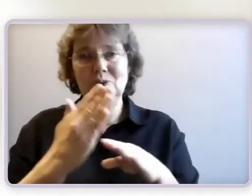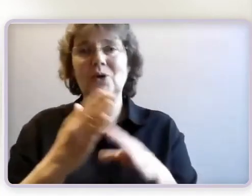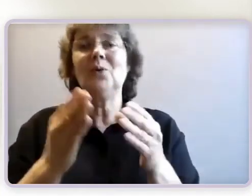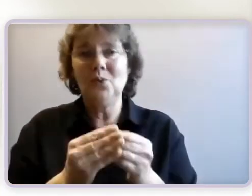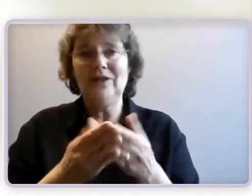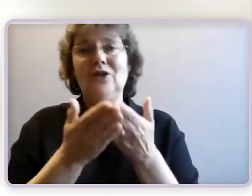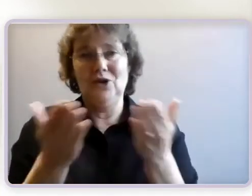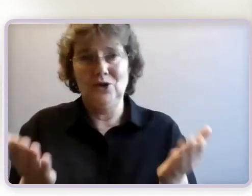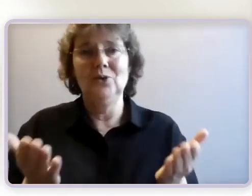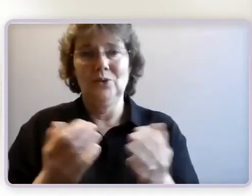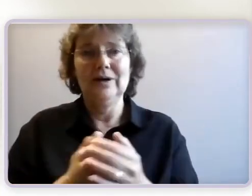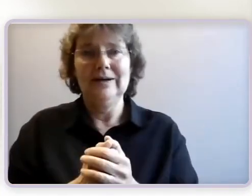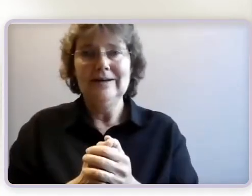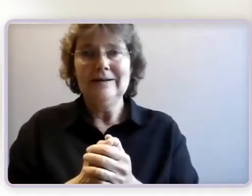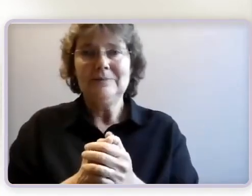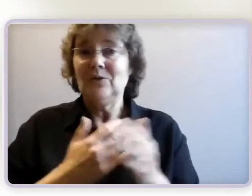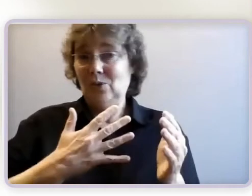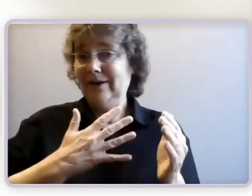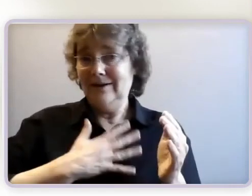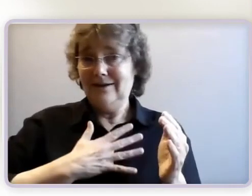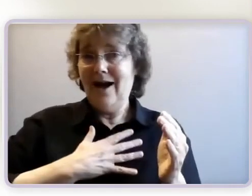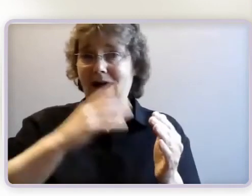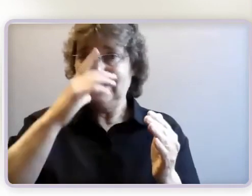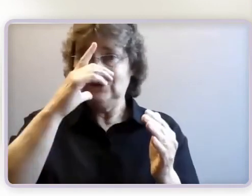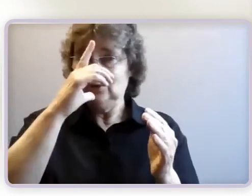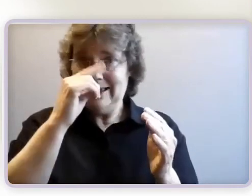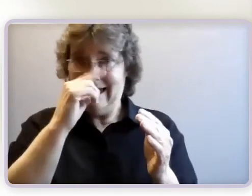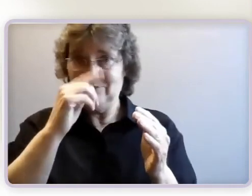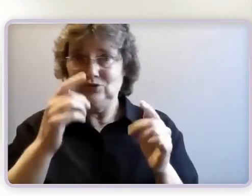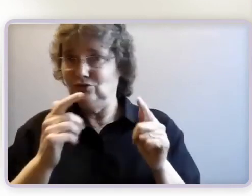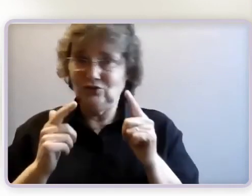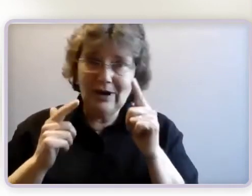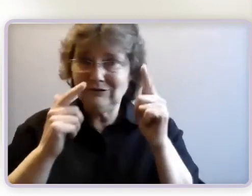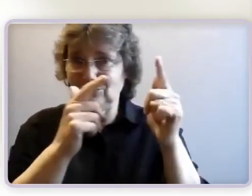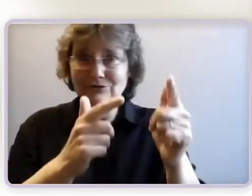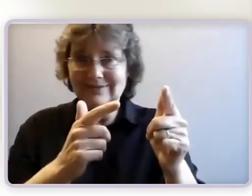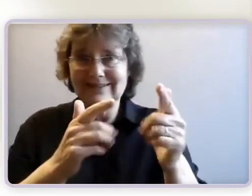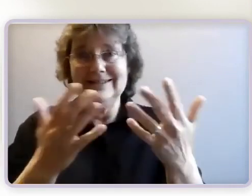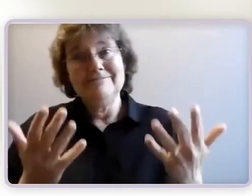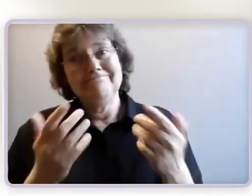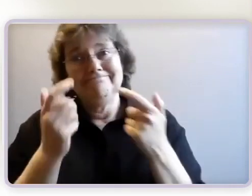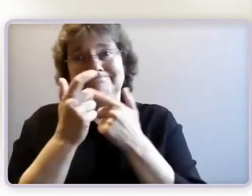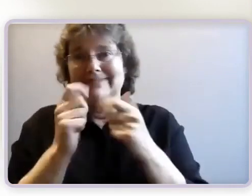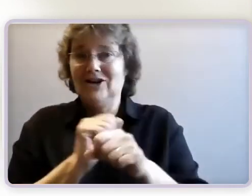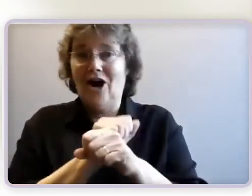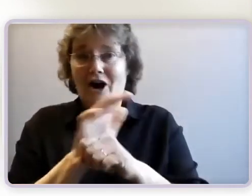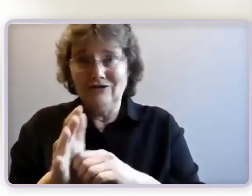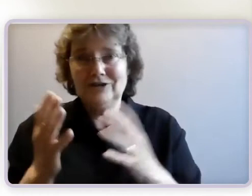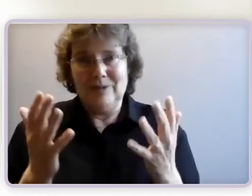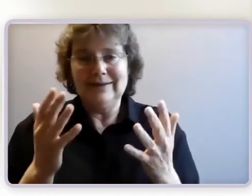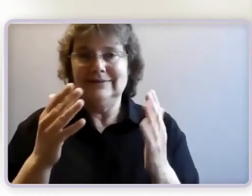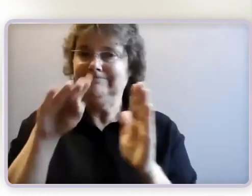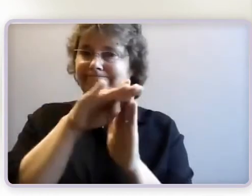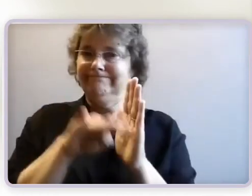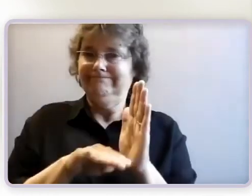just saying travel makes me laugh, but when restrictions ease, we'd love to travel. So I'm based in